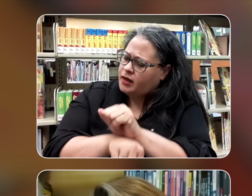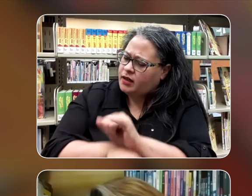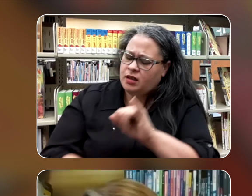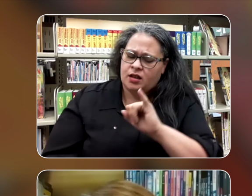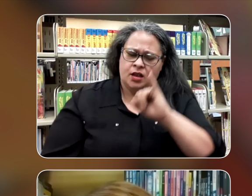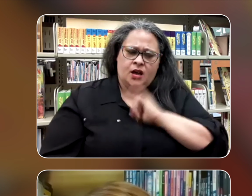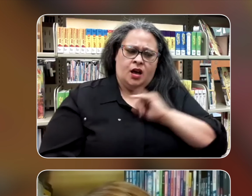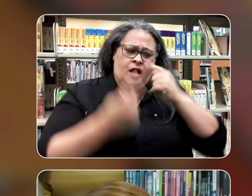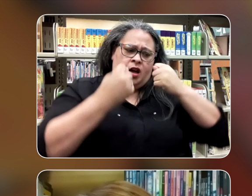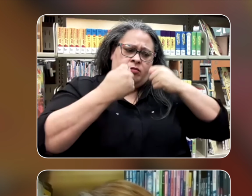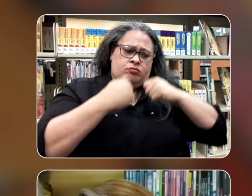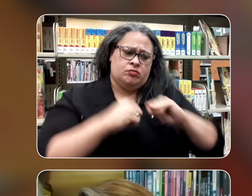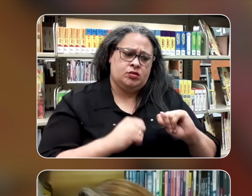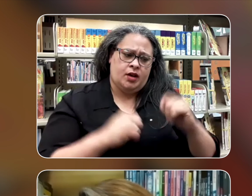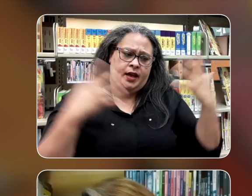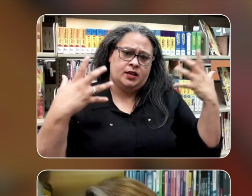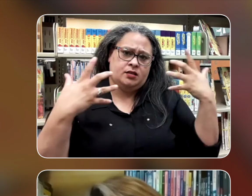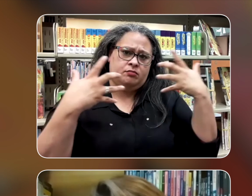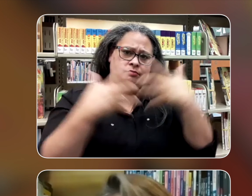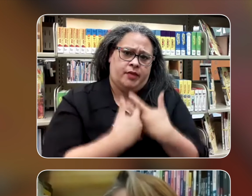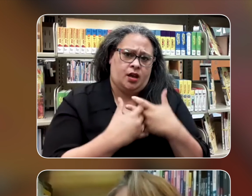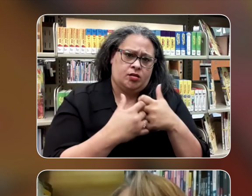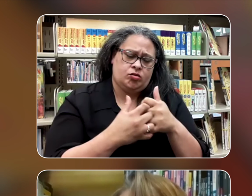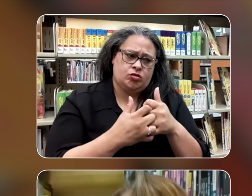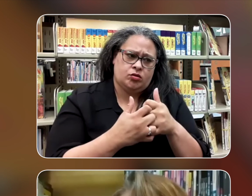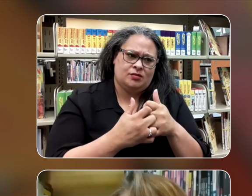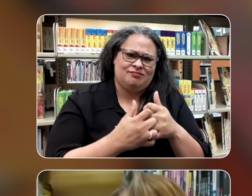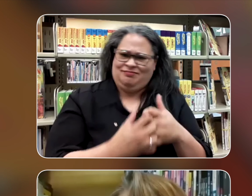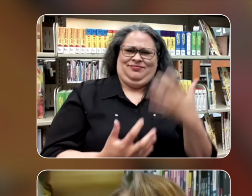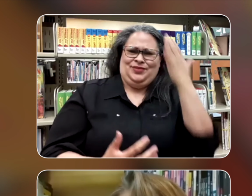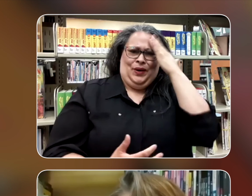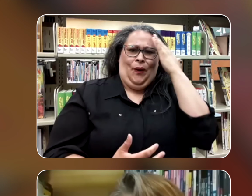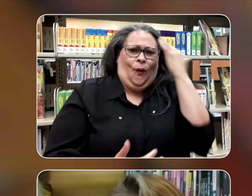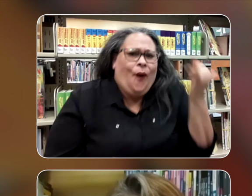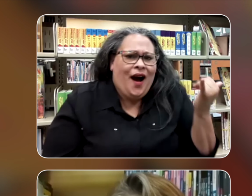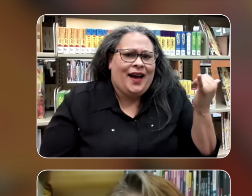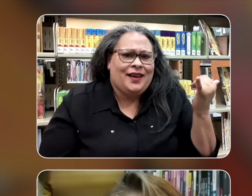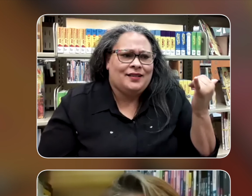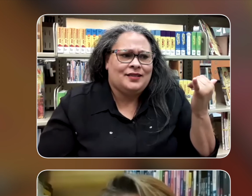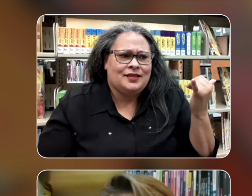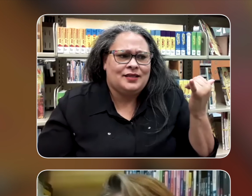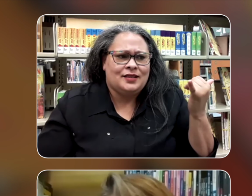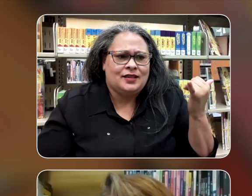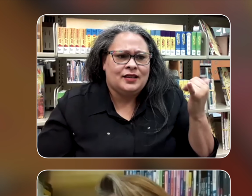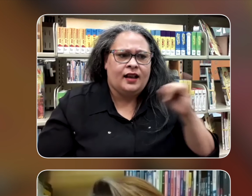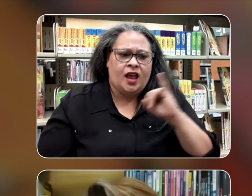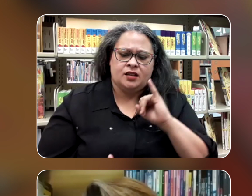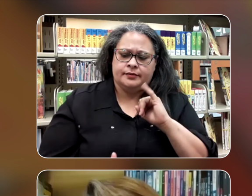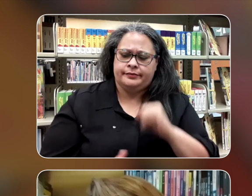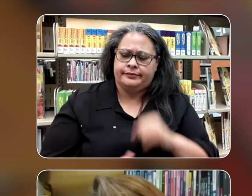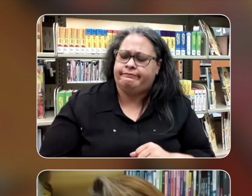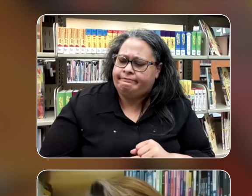to match, I say with a frown. Why? Asks Miss Apple. I can't think